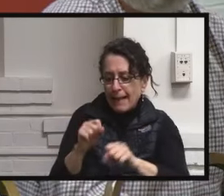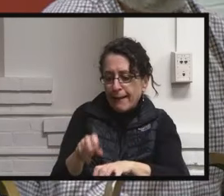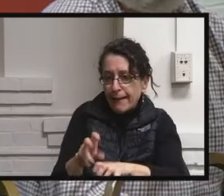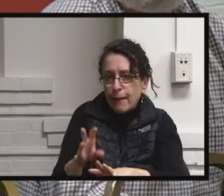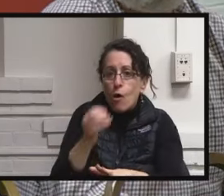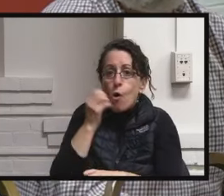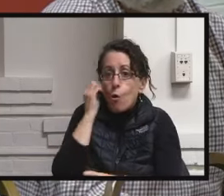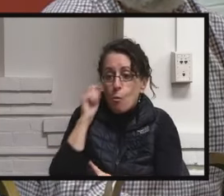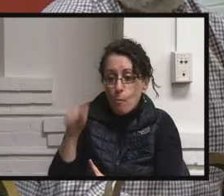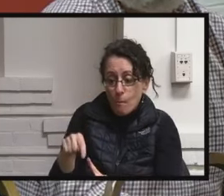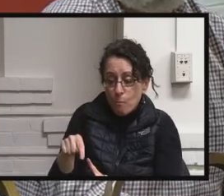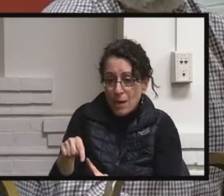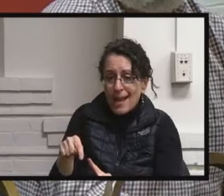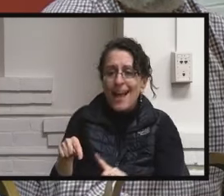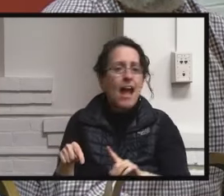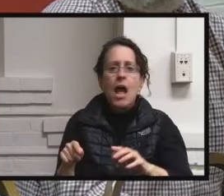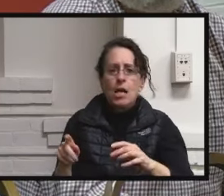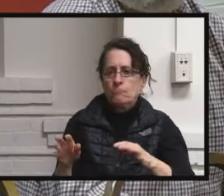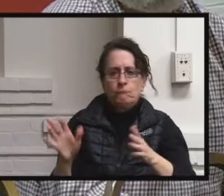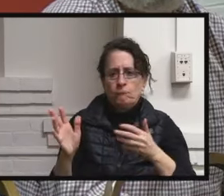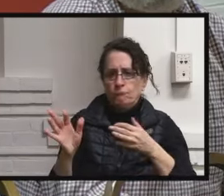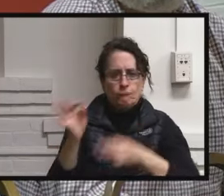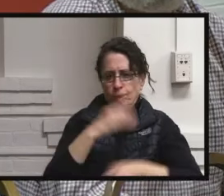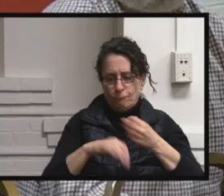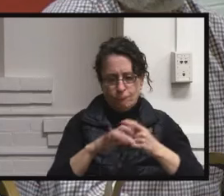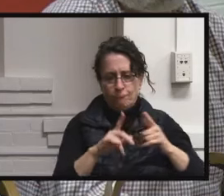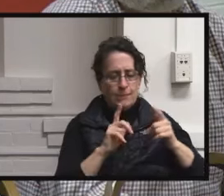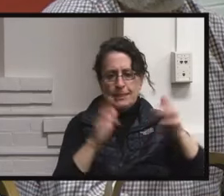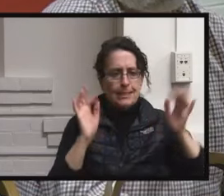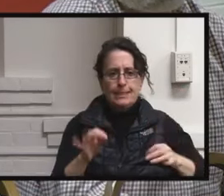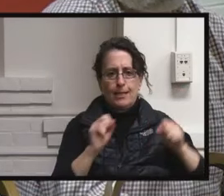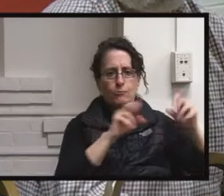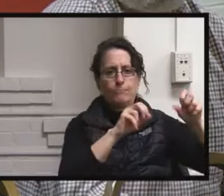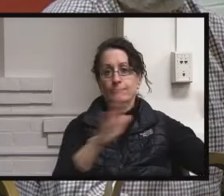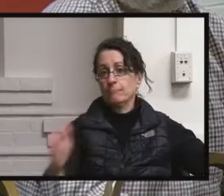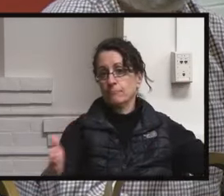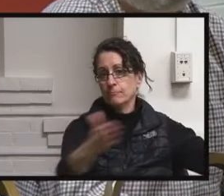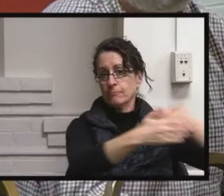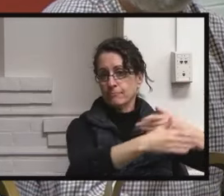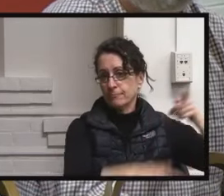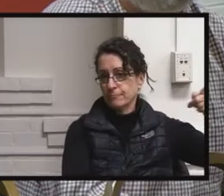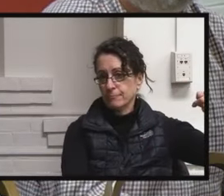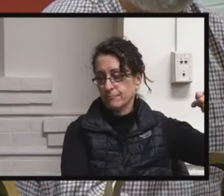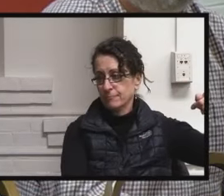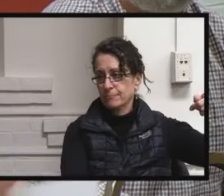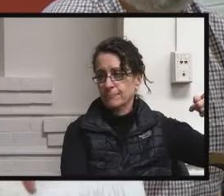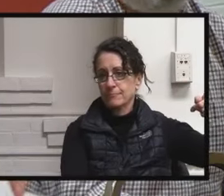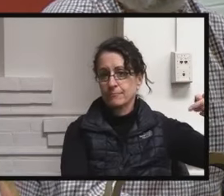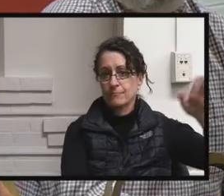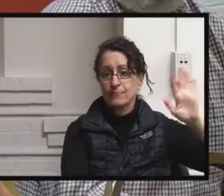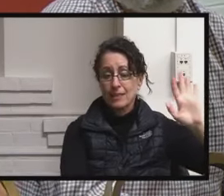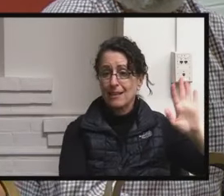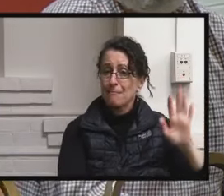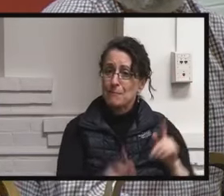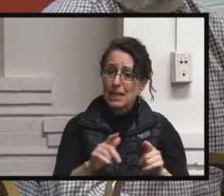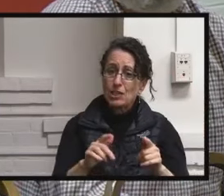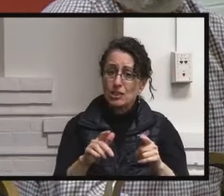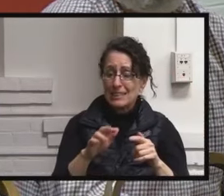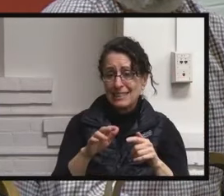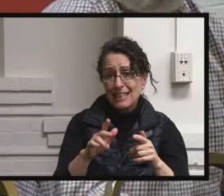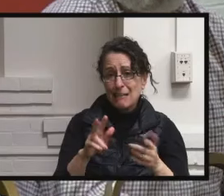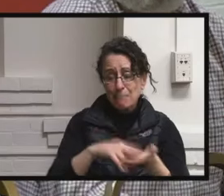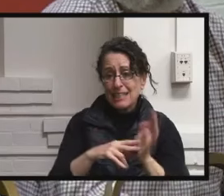50%, that means that we're processing 250 tons of Brattleboro residential recyclables on our